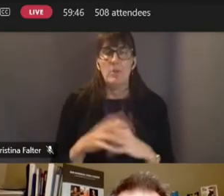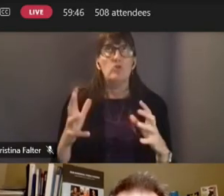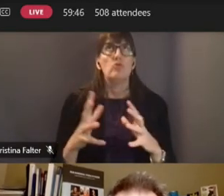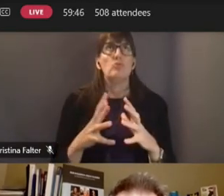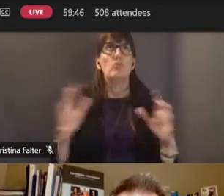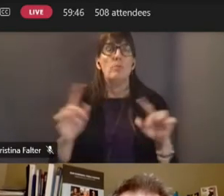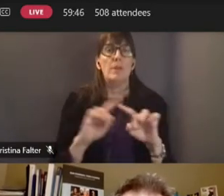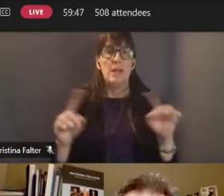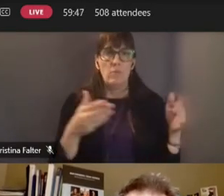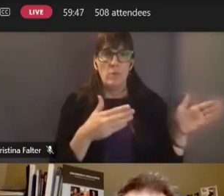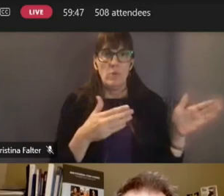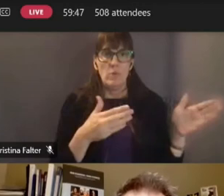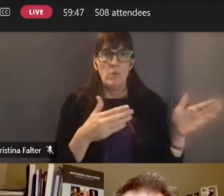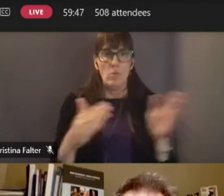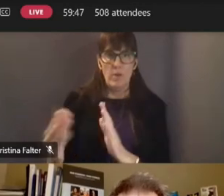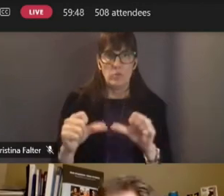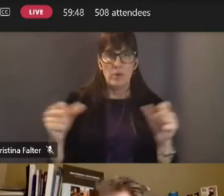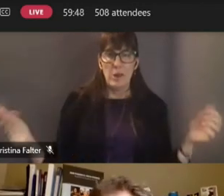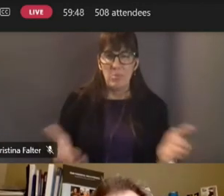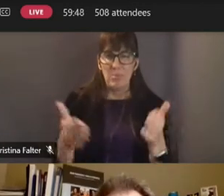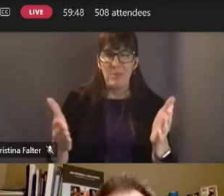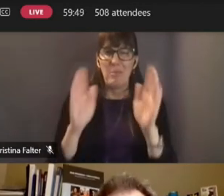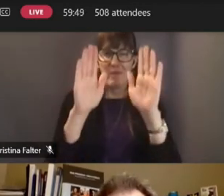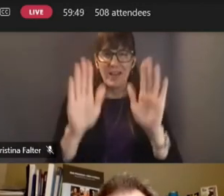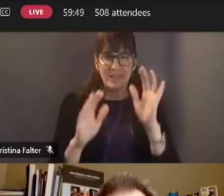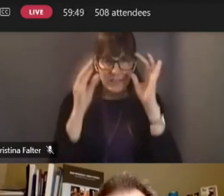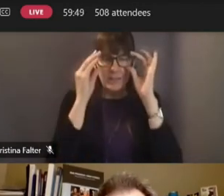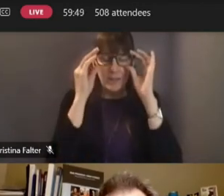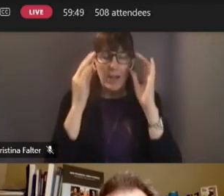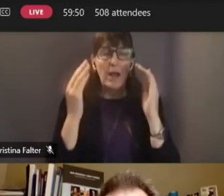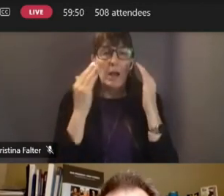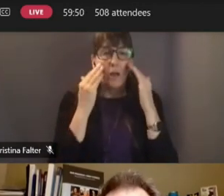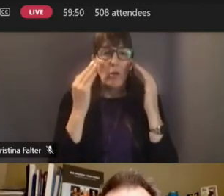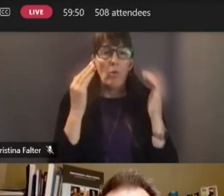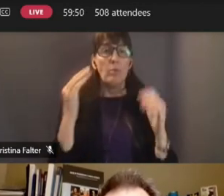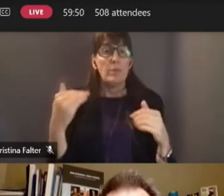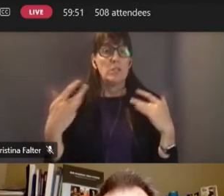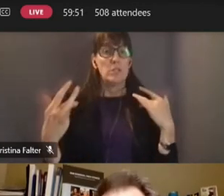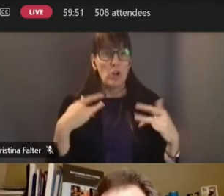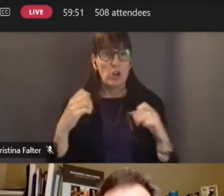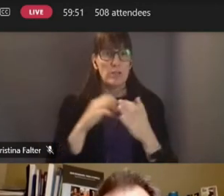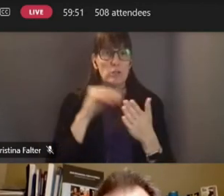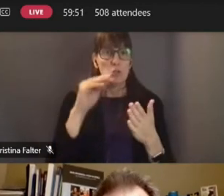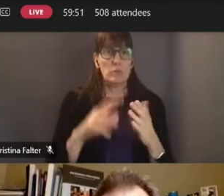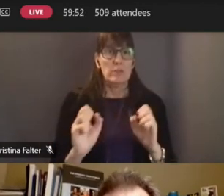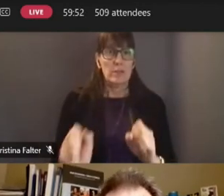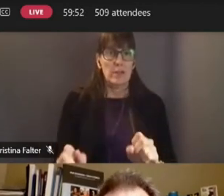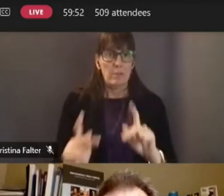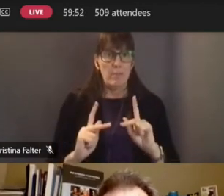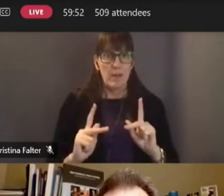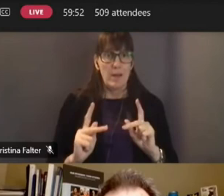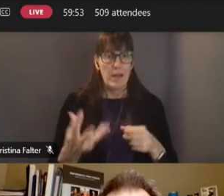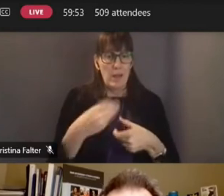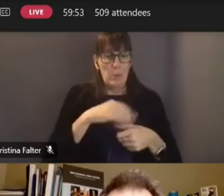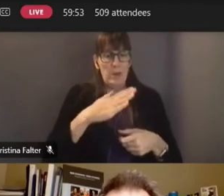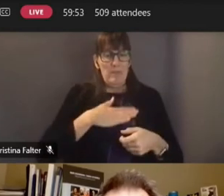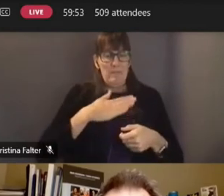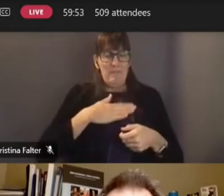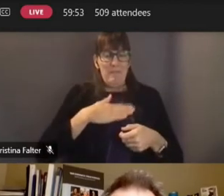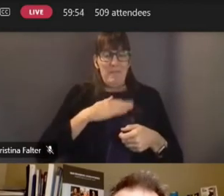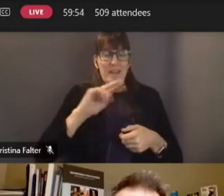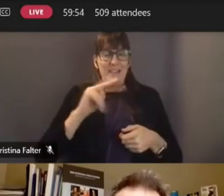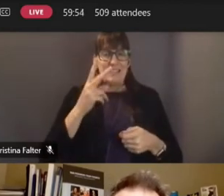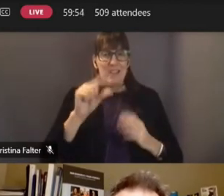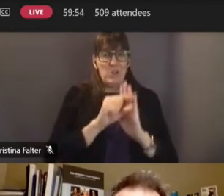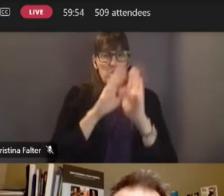we're trying to promote excellence, and I know there's a concern about students who have come back, including my own second grader, with needing to still